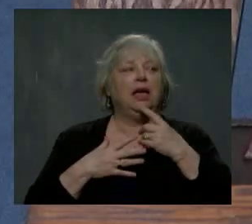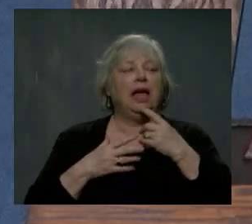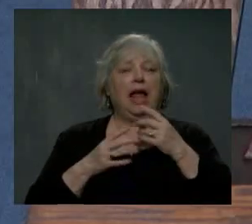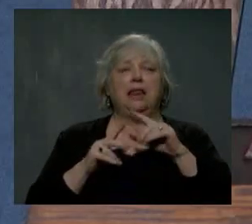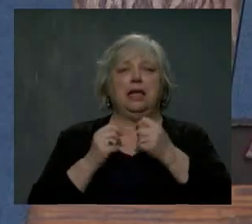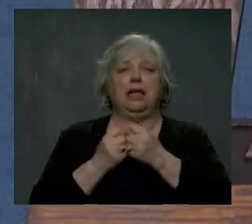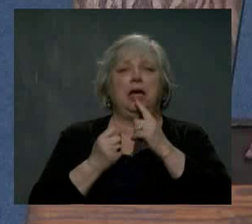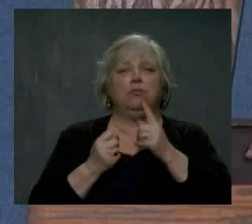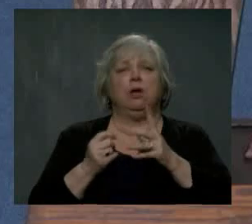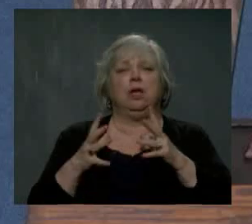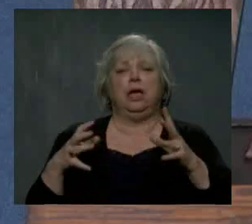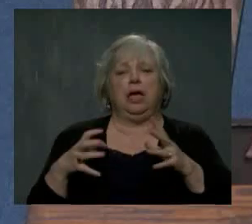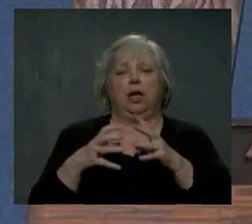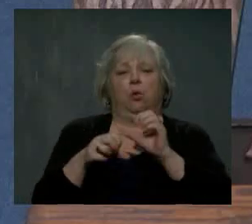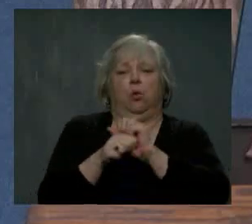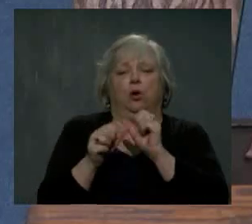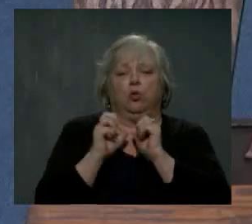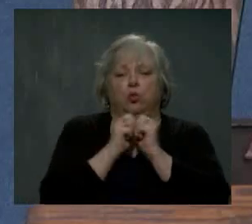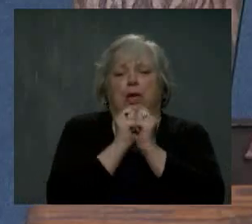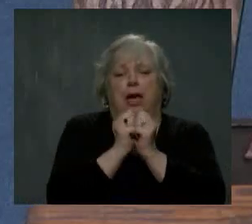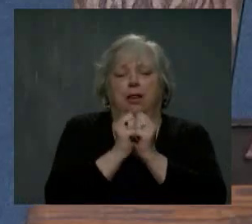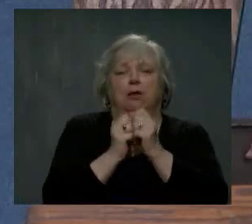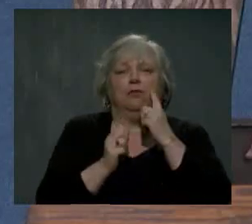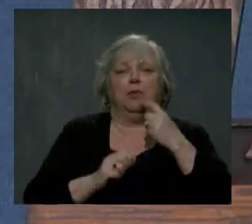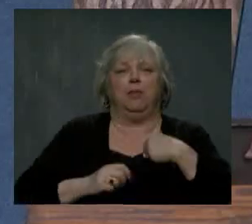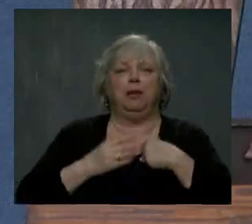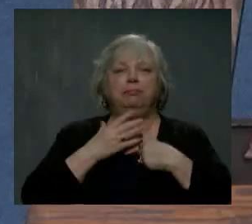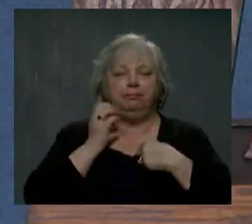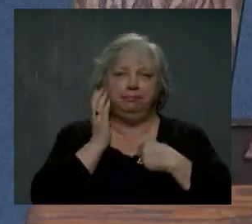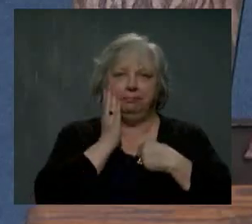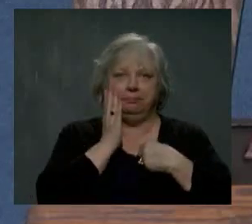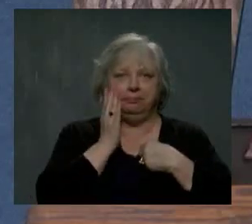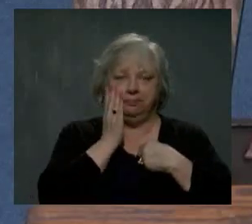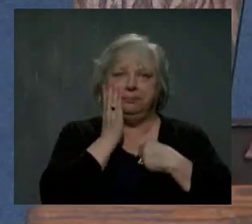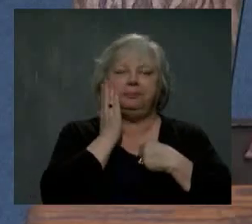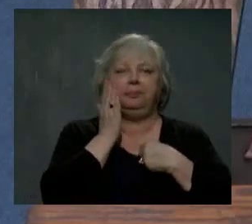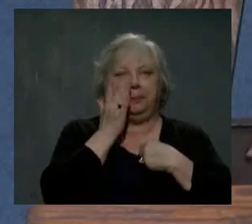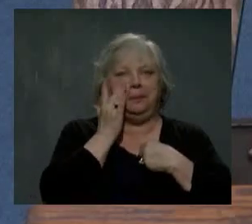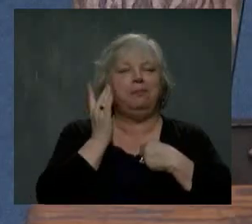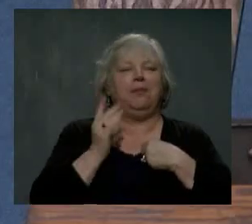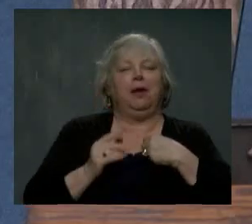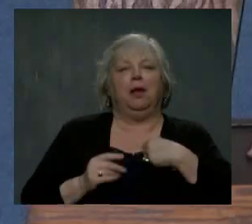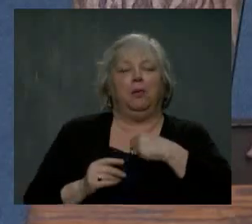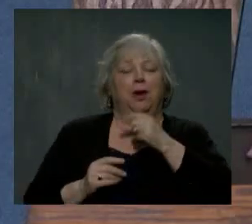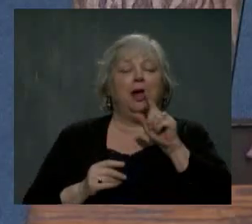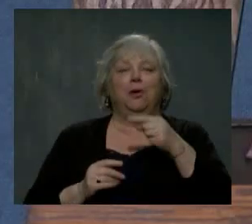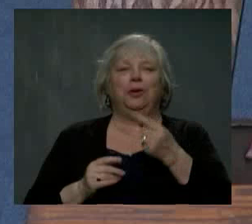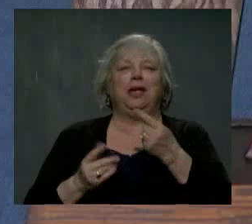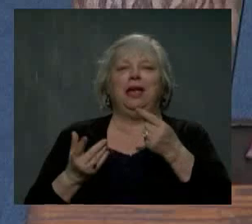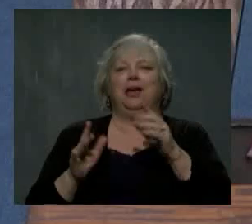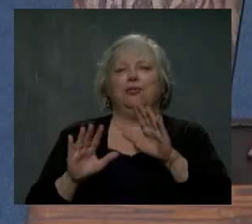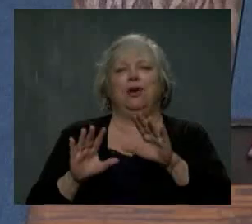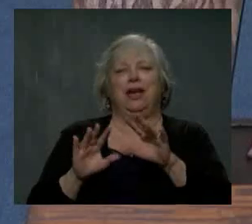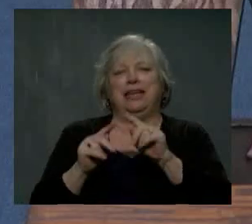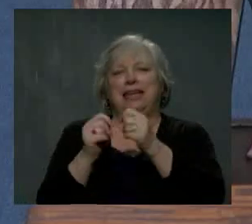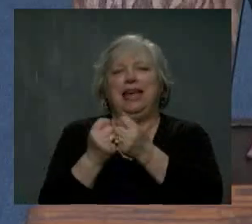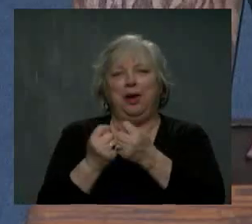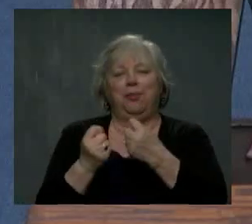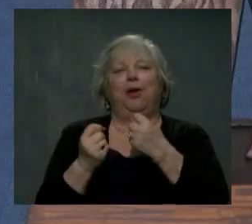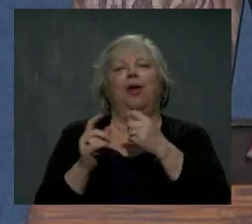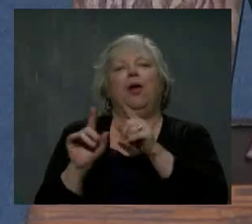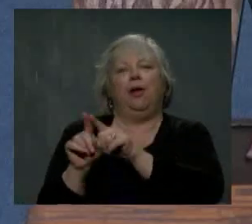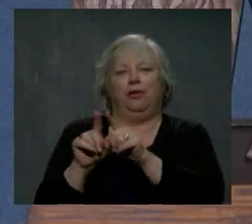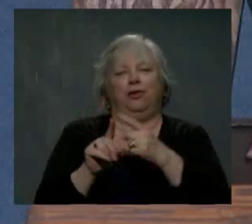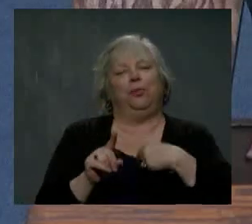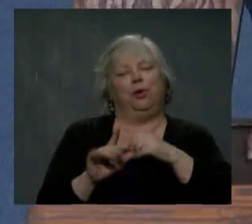together for me. So we're not only a great finance team, but we're a great family. And so the